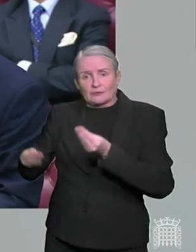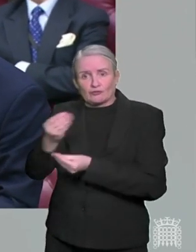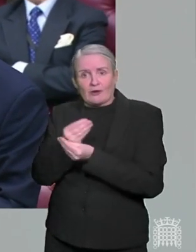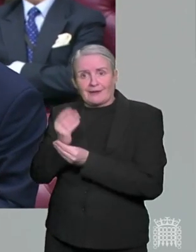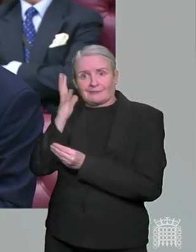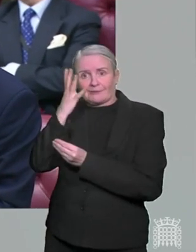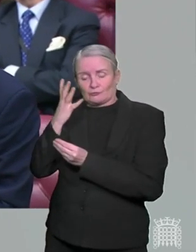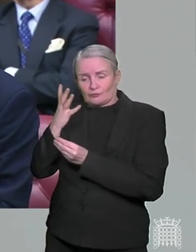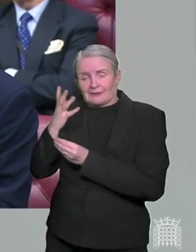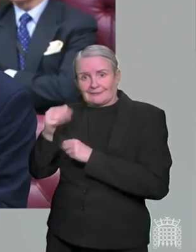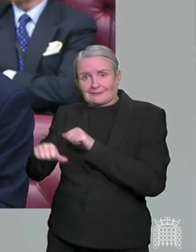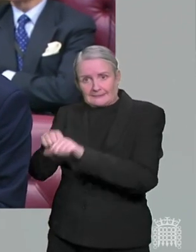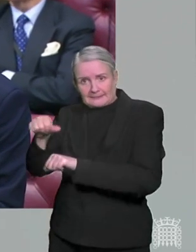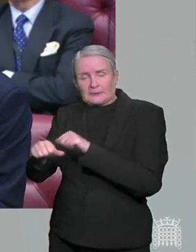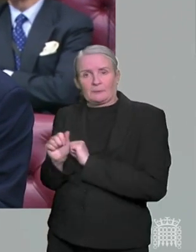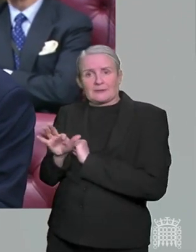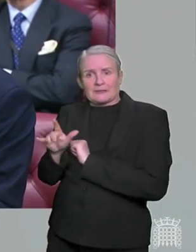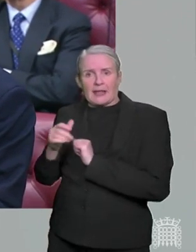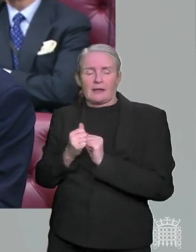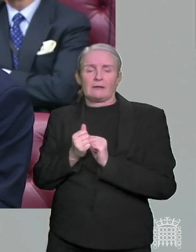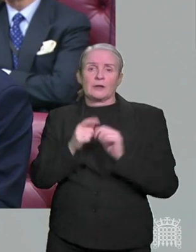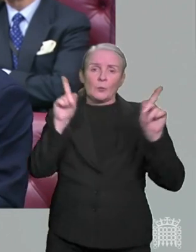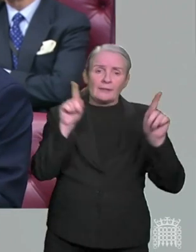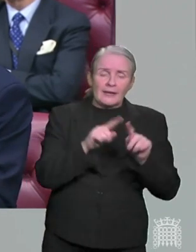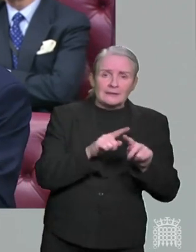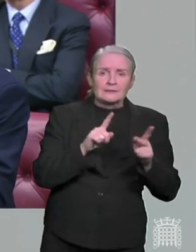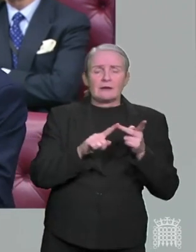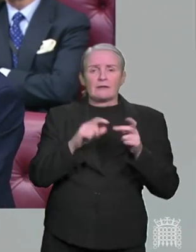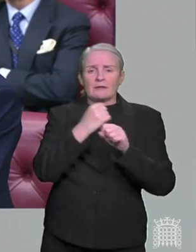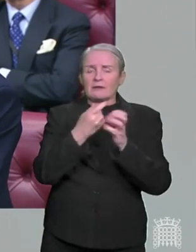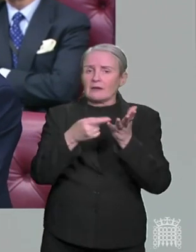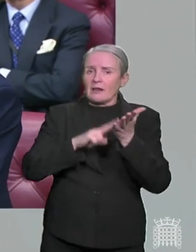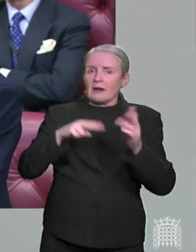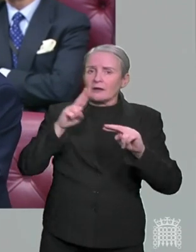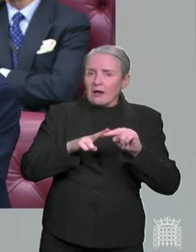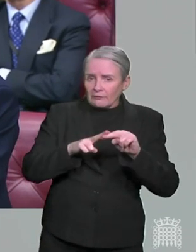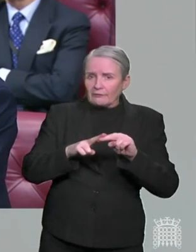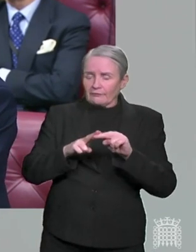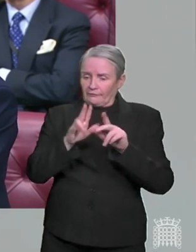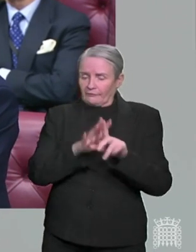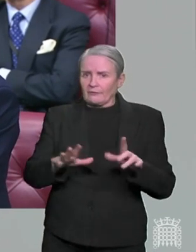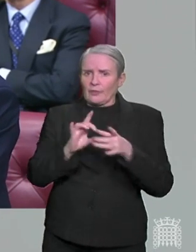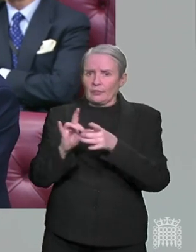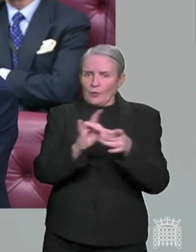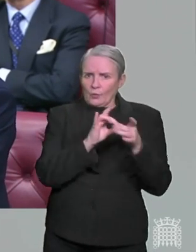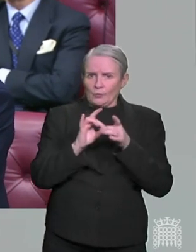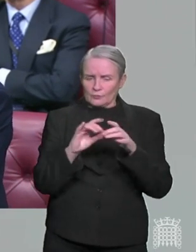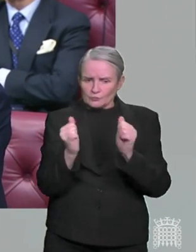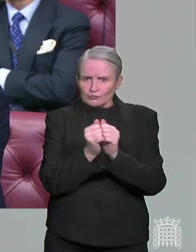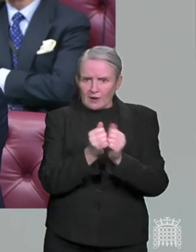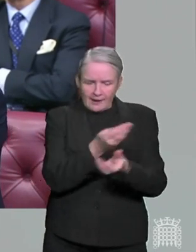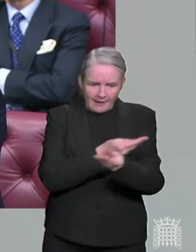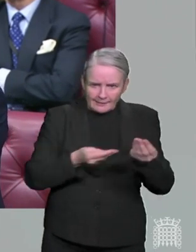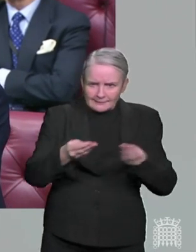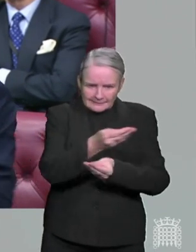we've got in terms of trade deals, in terms of India and the Gulf Cooperation Council, which are very complex trade deals where a lot of work has to be done, so we're putting